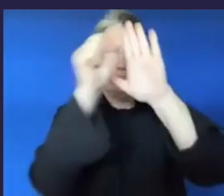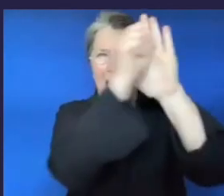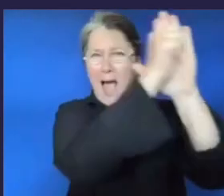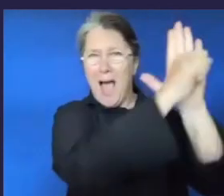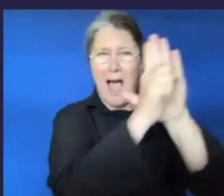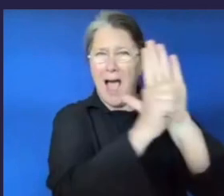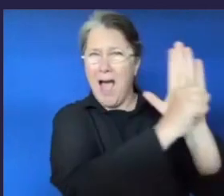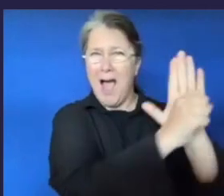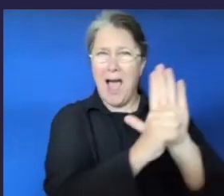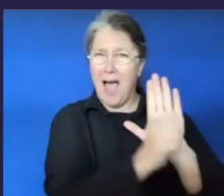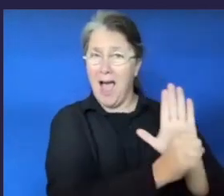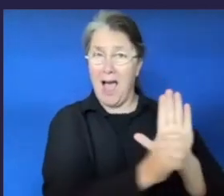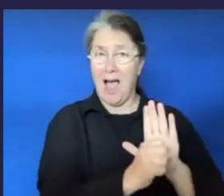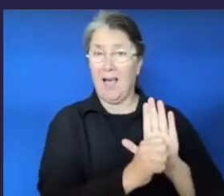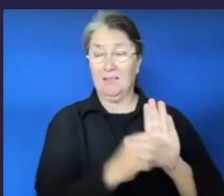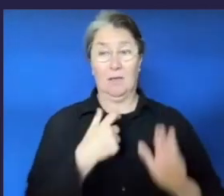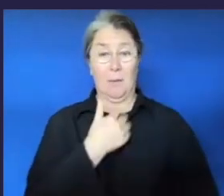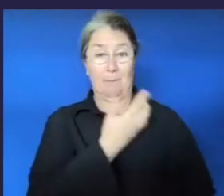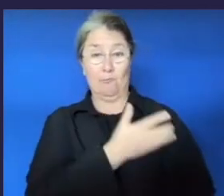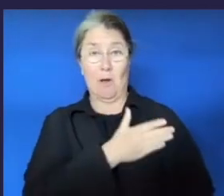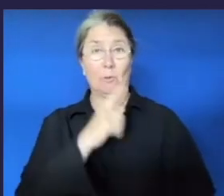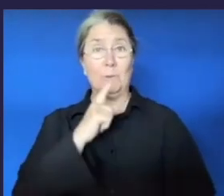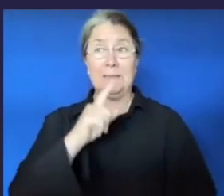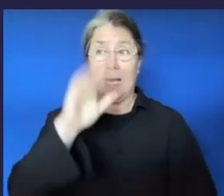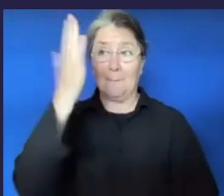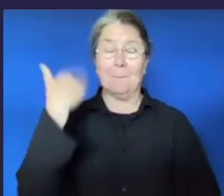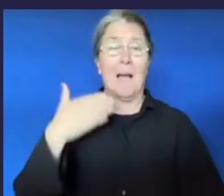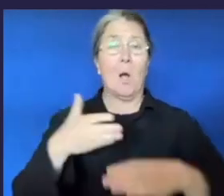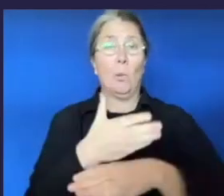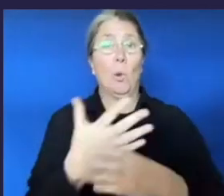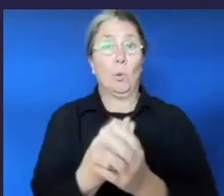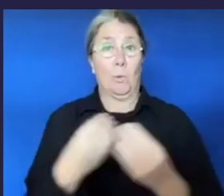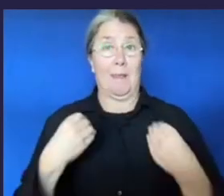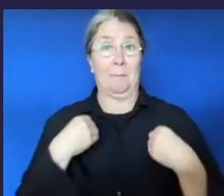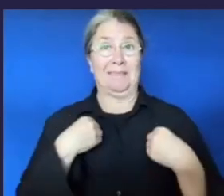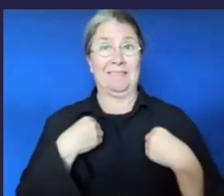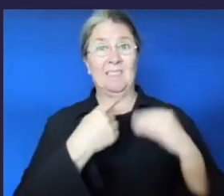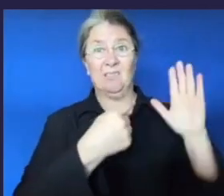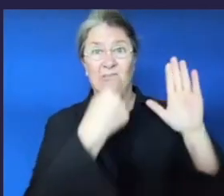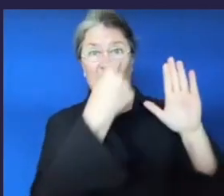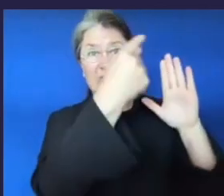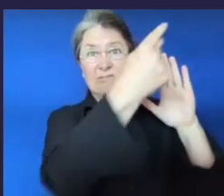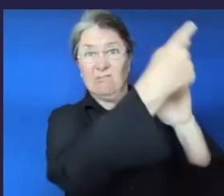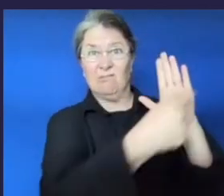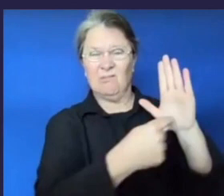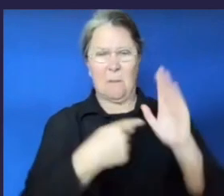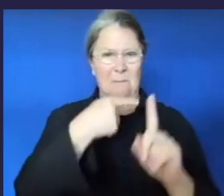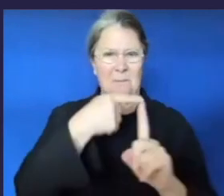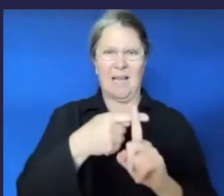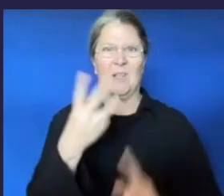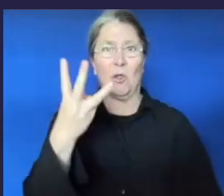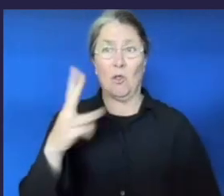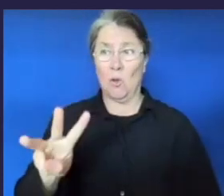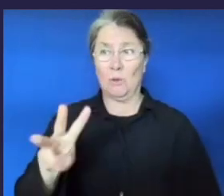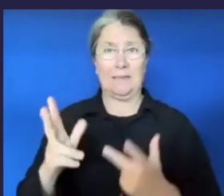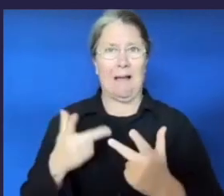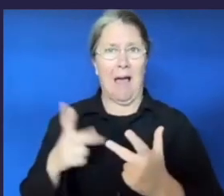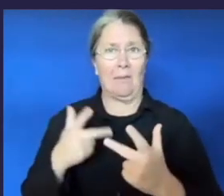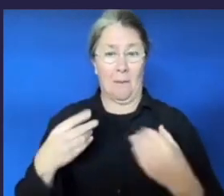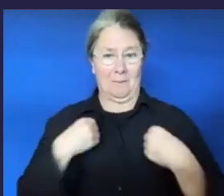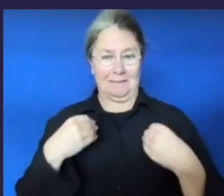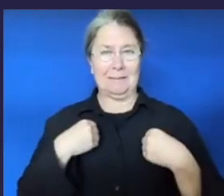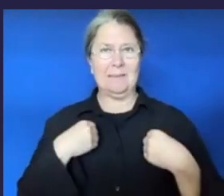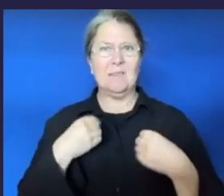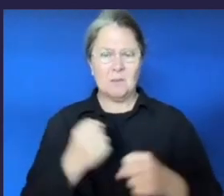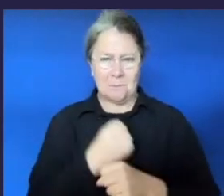worked with these workplaces, these businesses, as well as 30 other businesses to help create meaningful